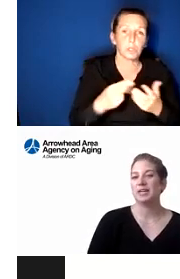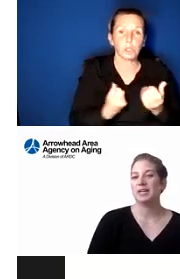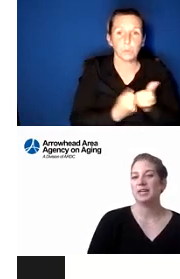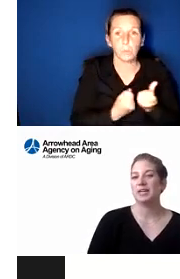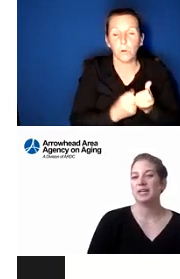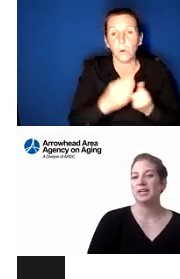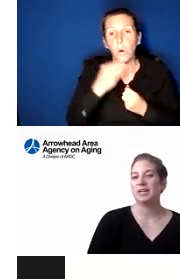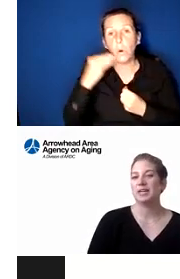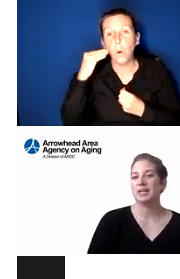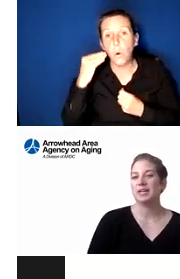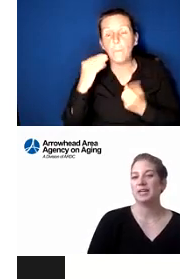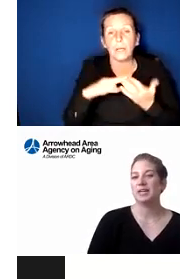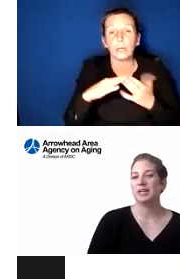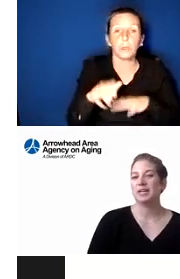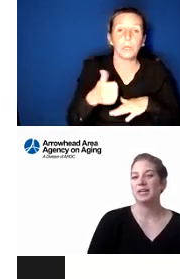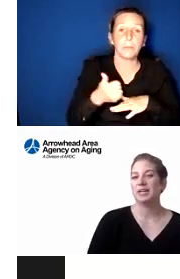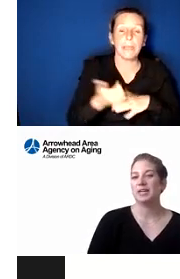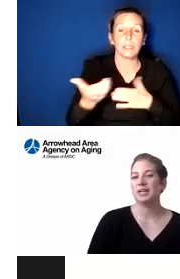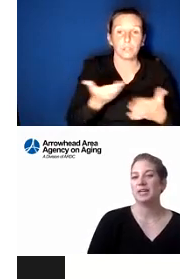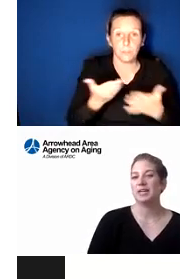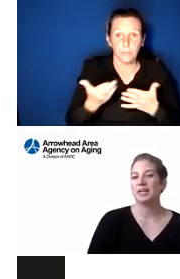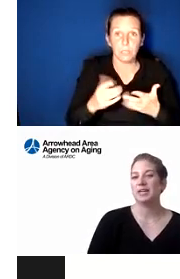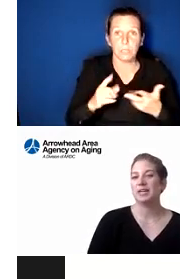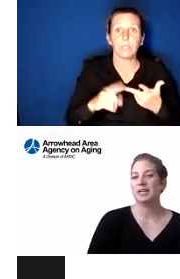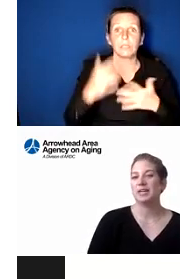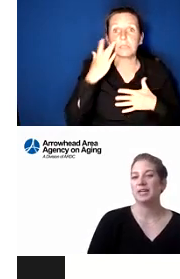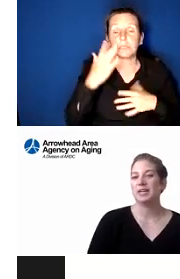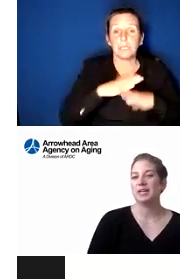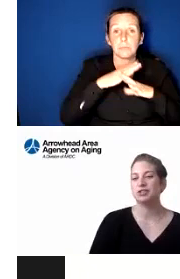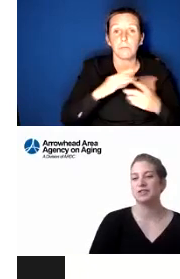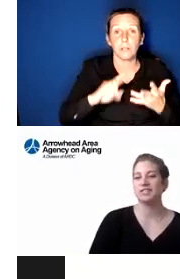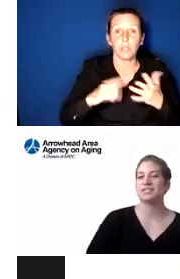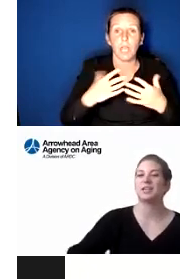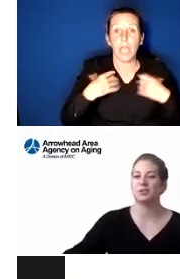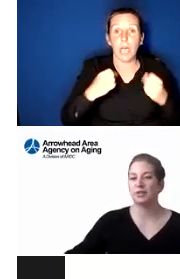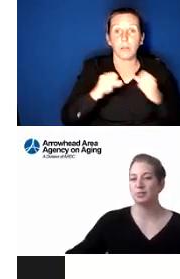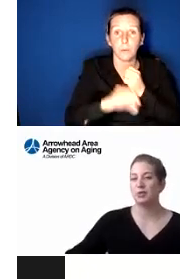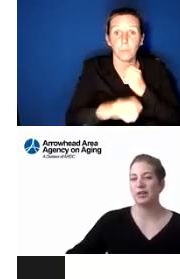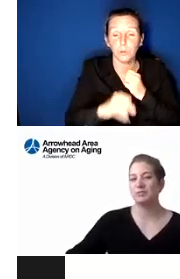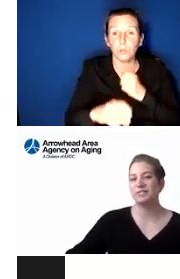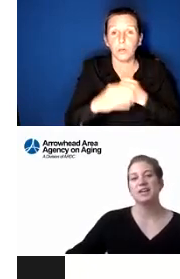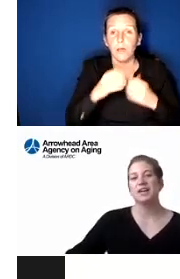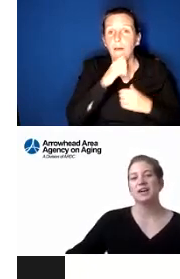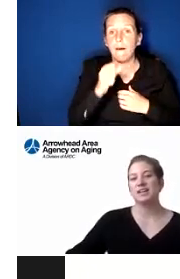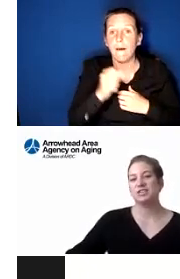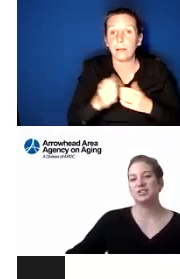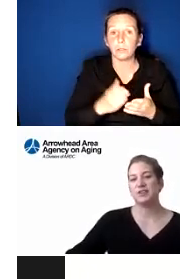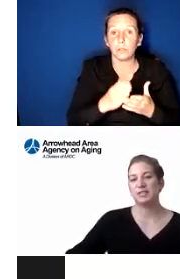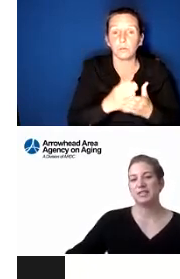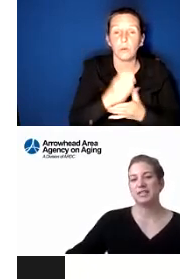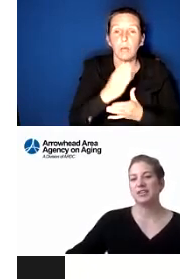and community-based services, disease prevention, health promotion services, elder rights programs,